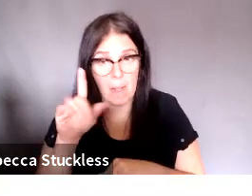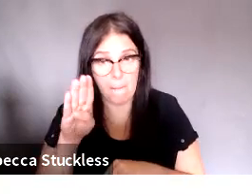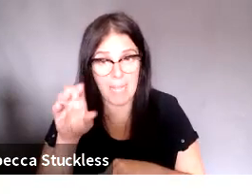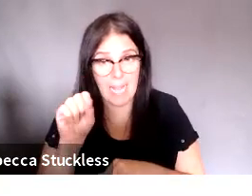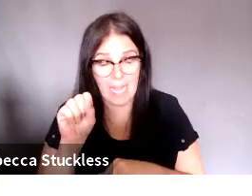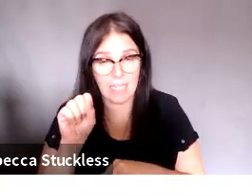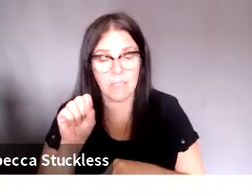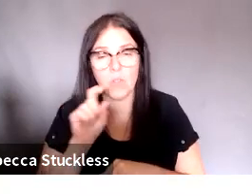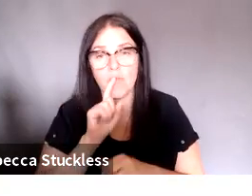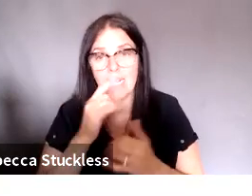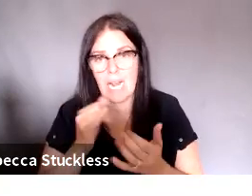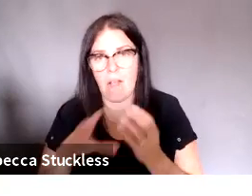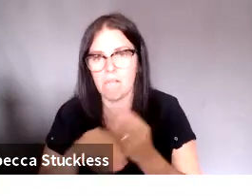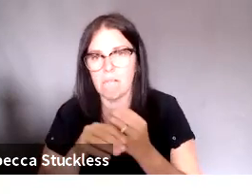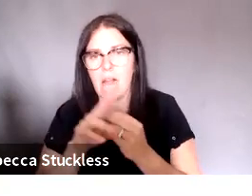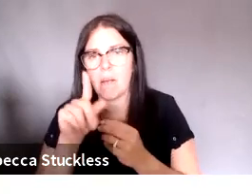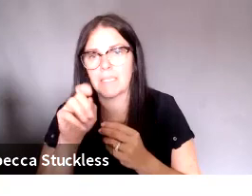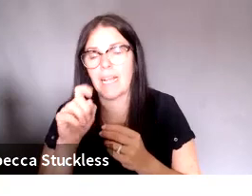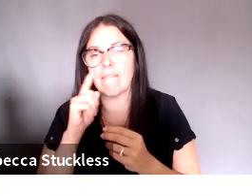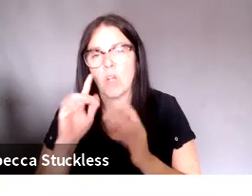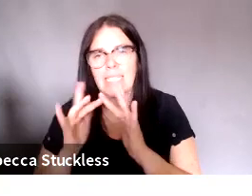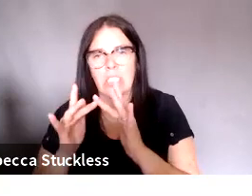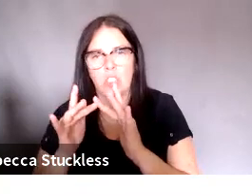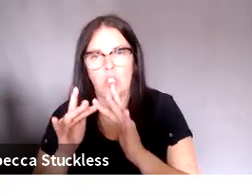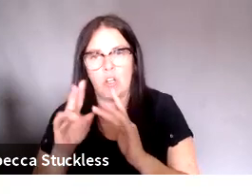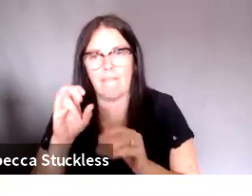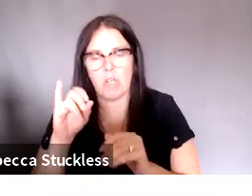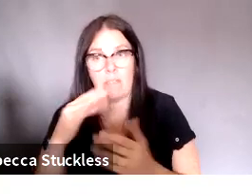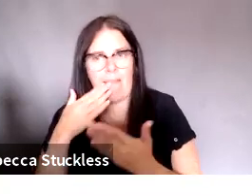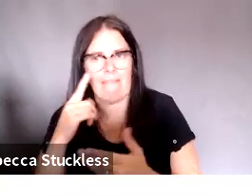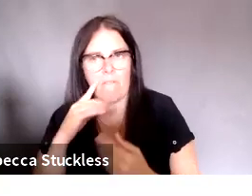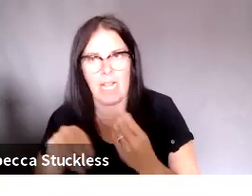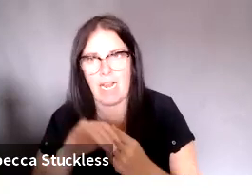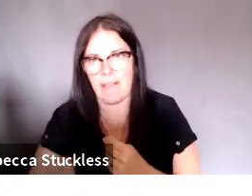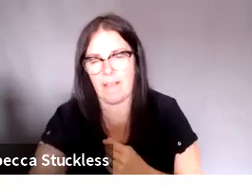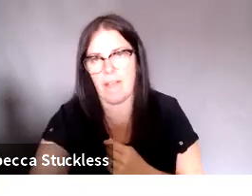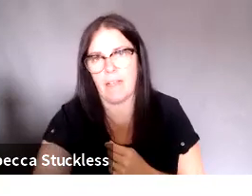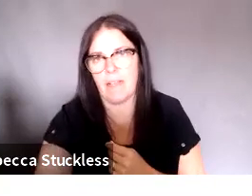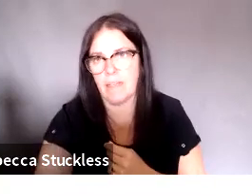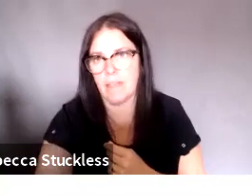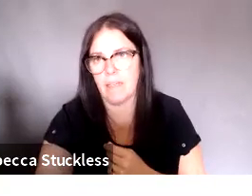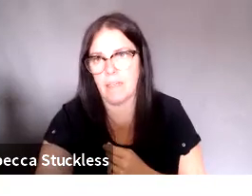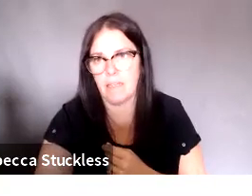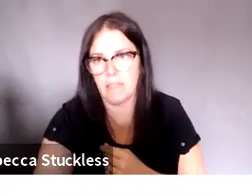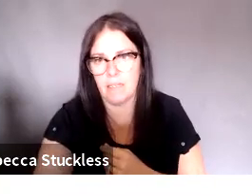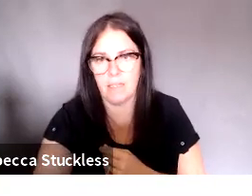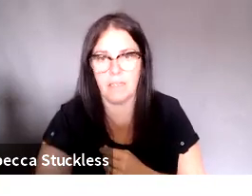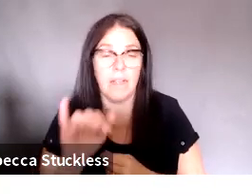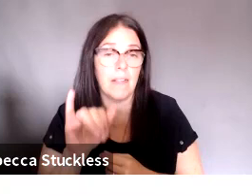slowly being updated to include digital versions of each. Thanks for adding that, Heather. I just was reading it and wasn't